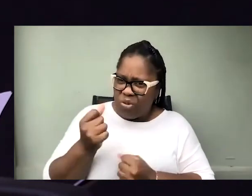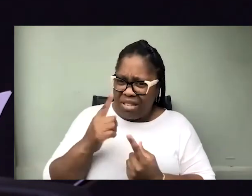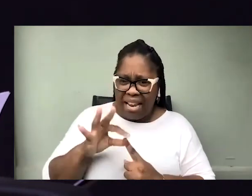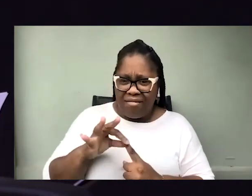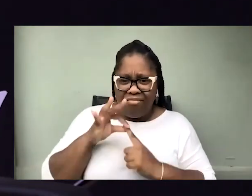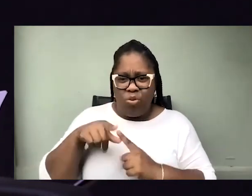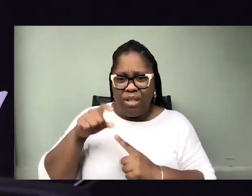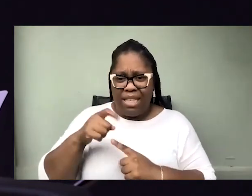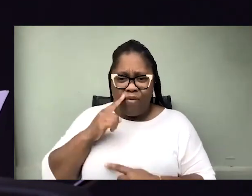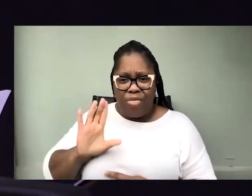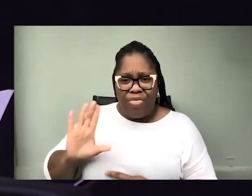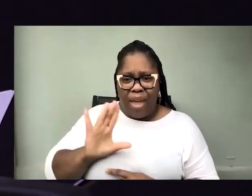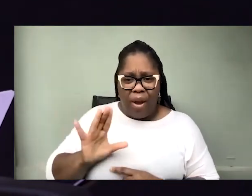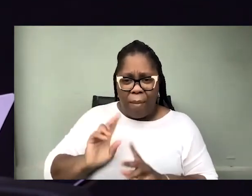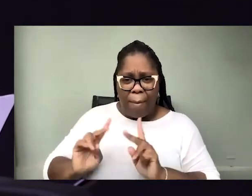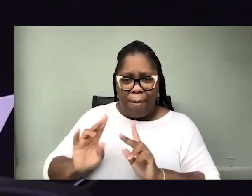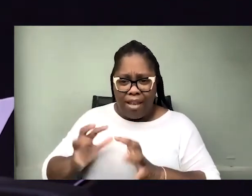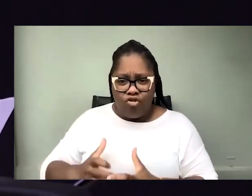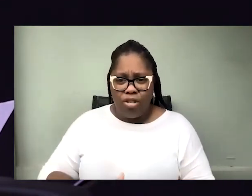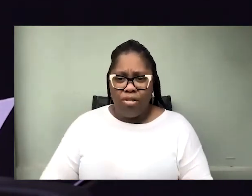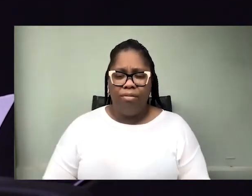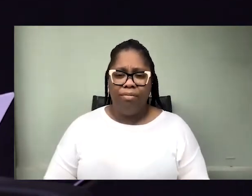this population.